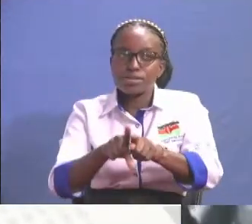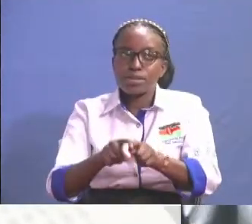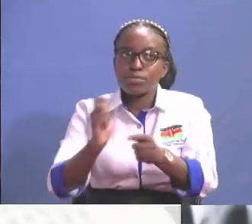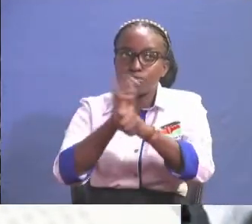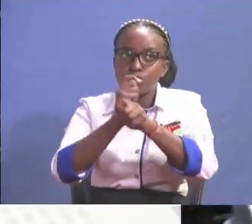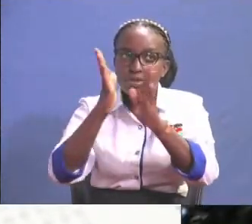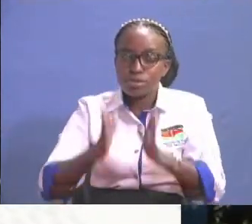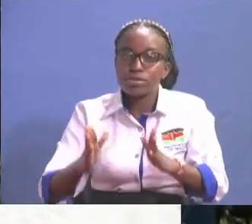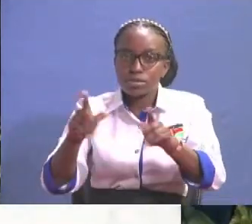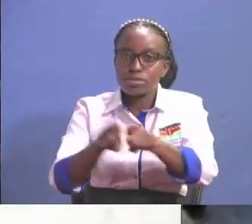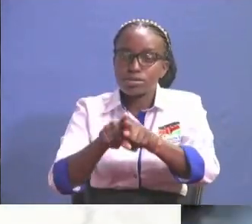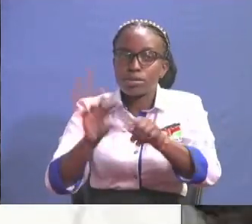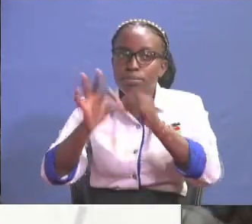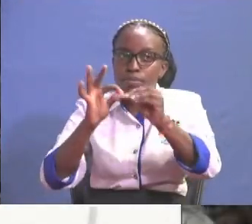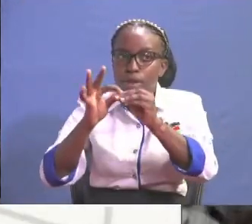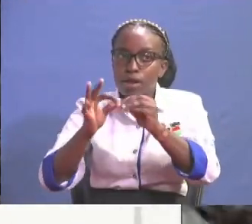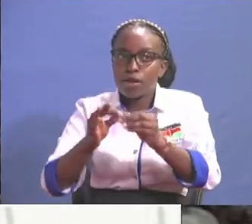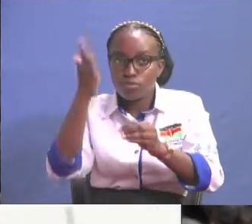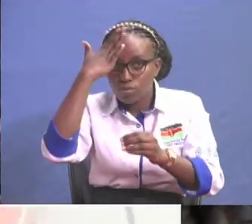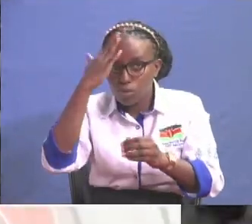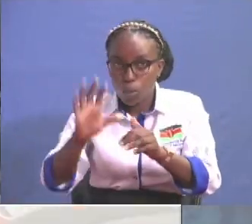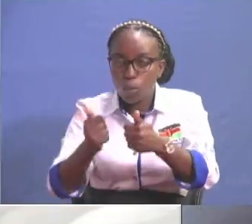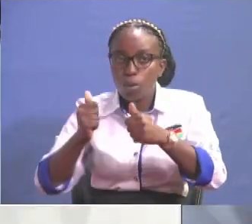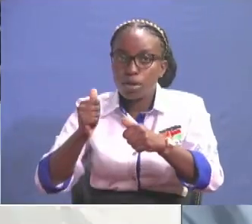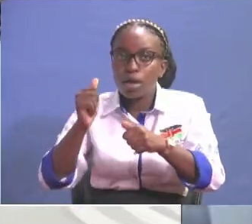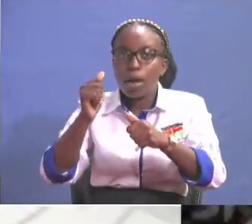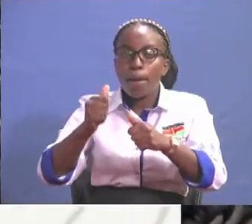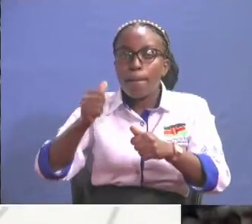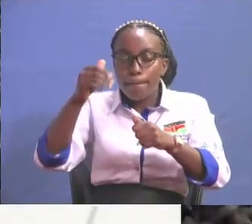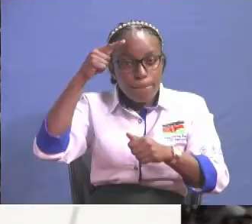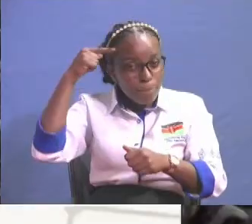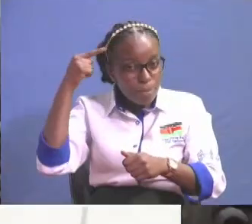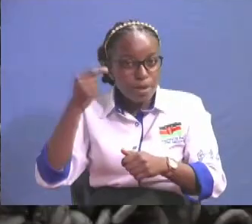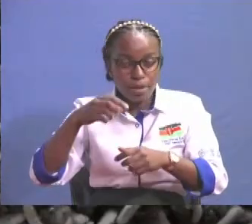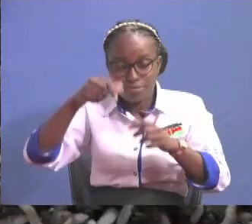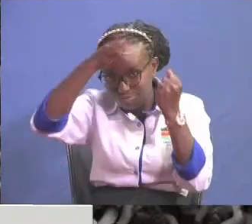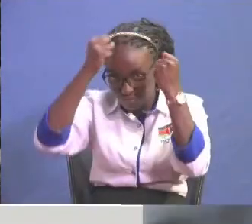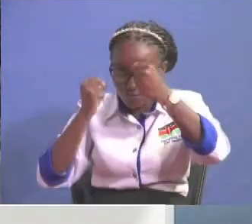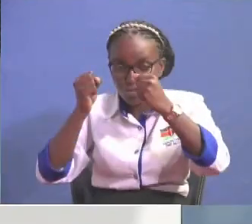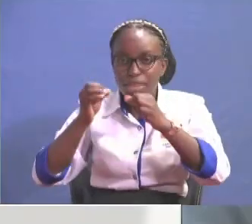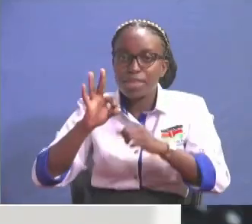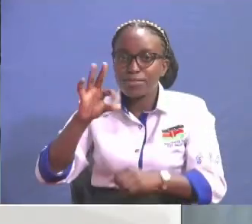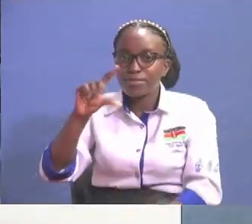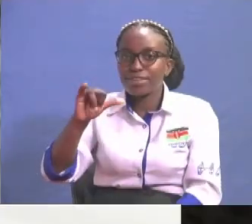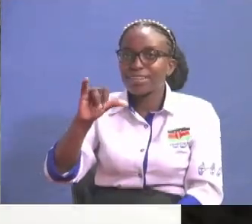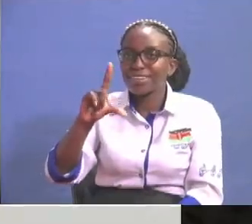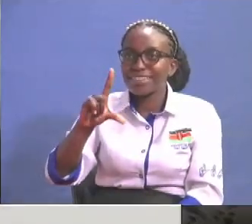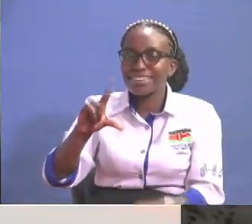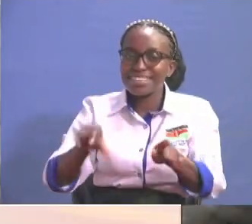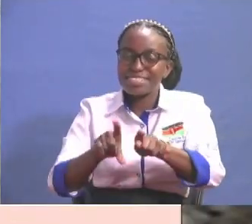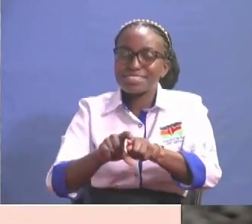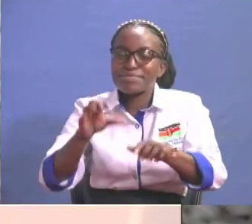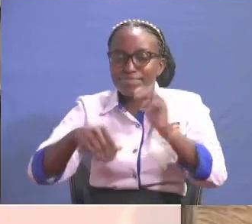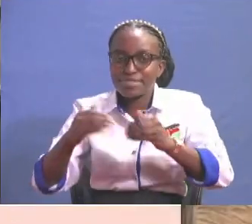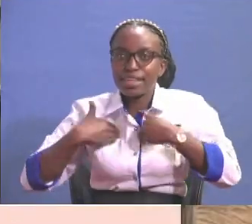has known too well. Samuel rears the black soldier fly, primarily for its larva, at his farm in Kagio, Mwea,